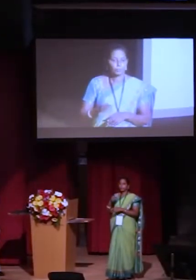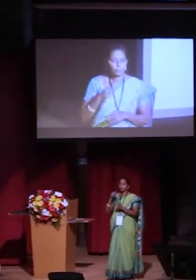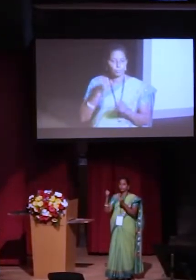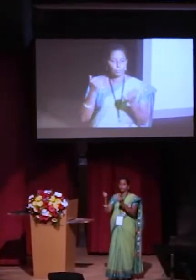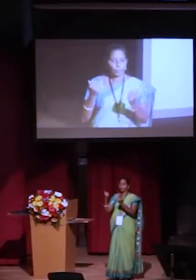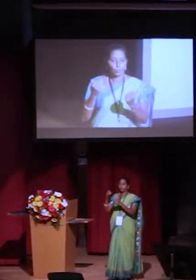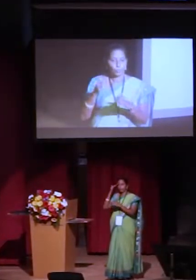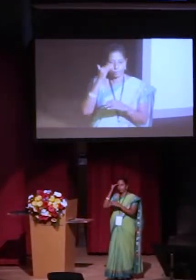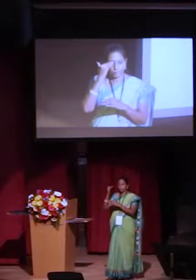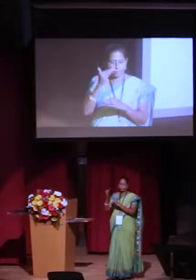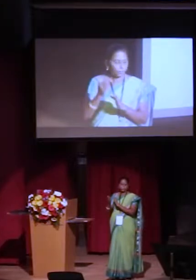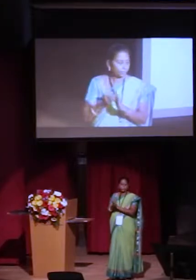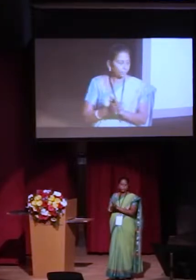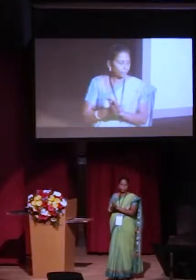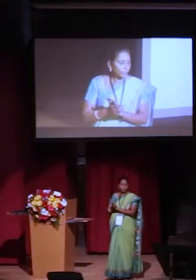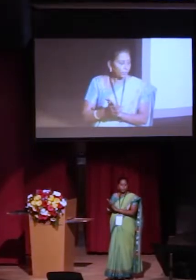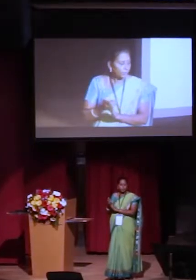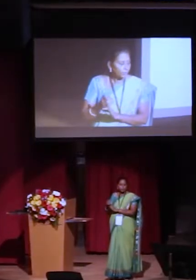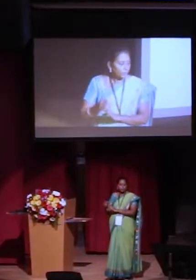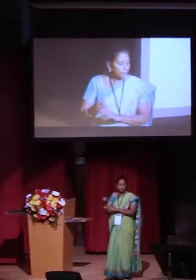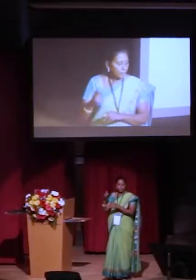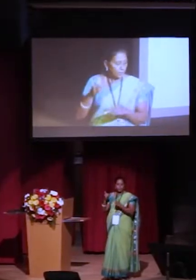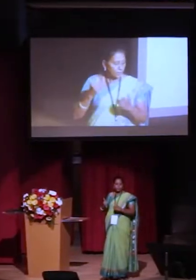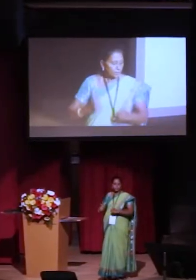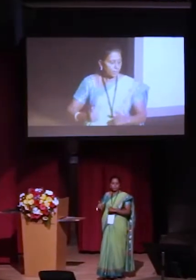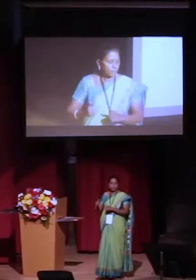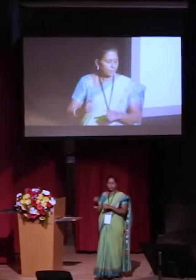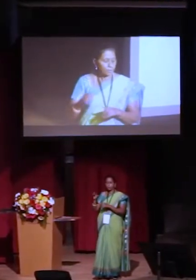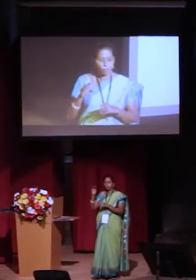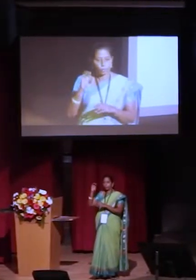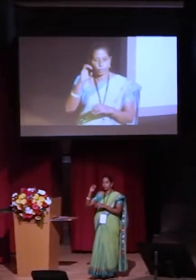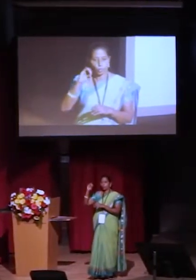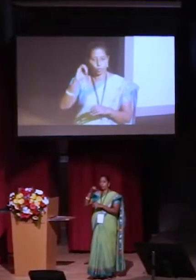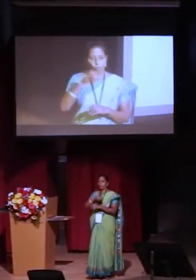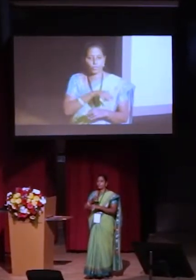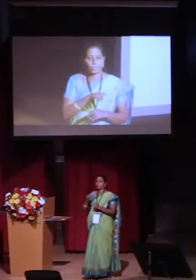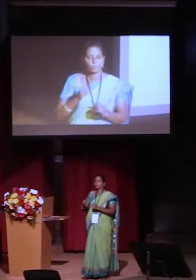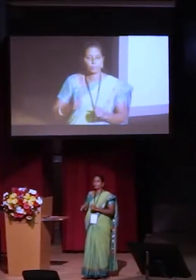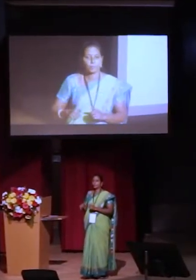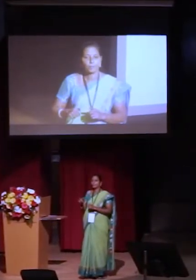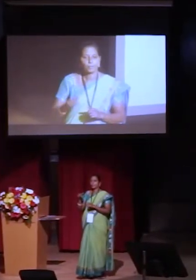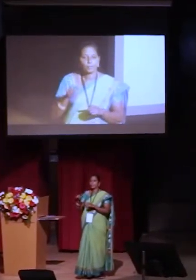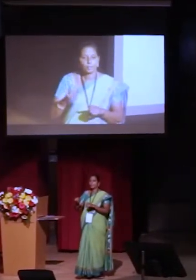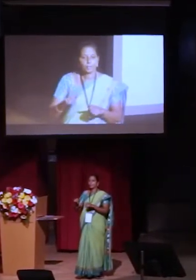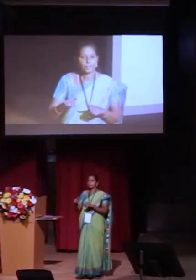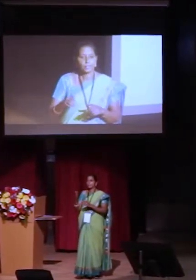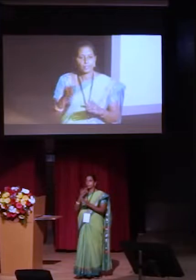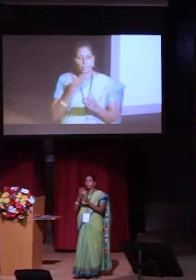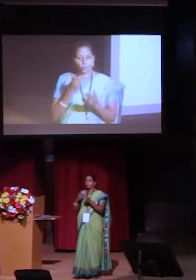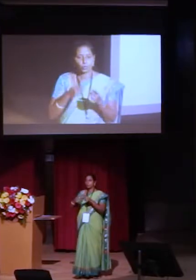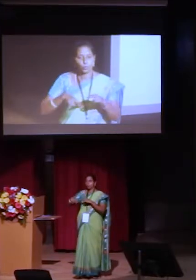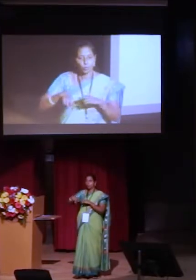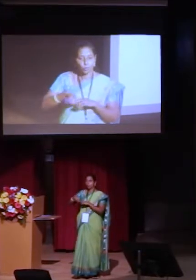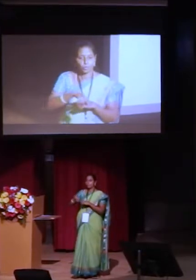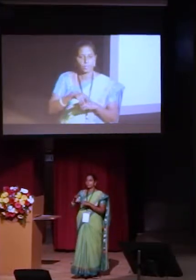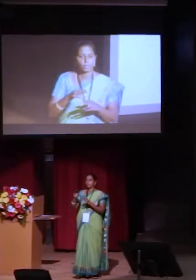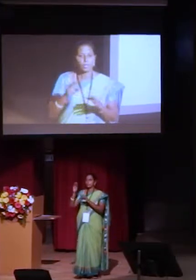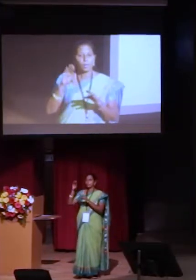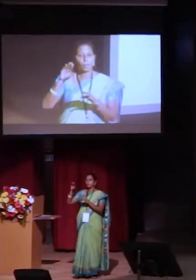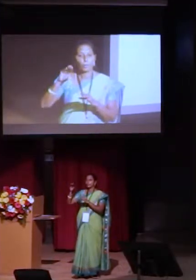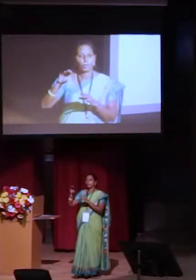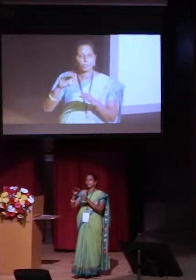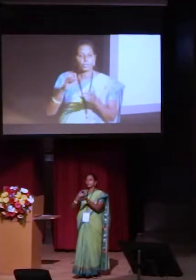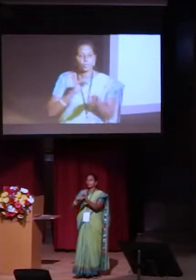Empower 2022. I'm sitting here in my office in Seattle, Washington, Microsoft's